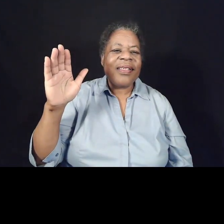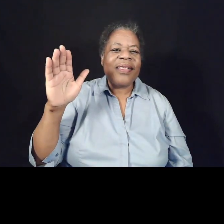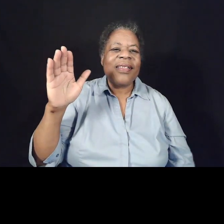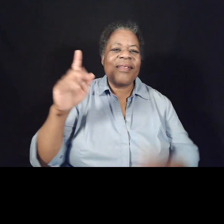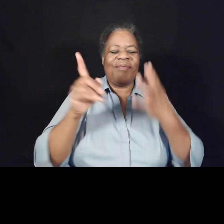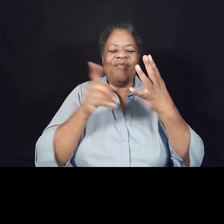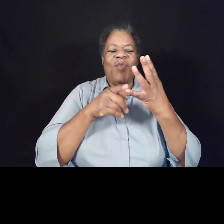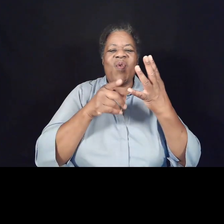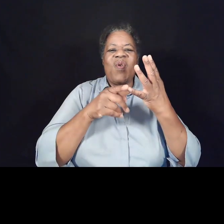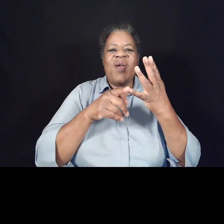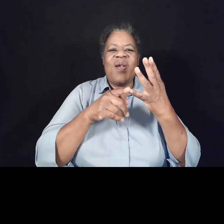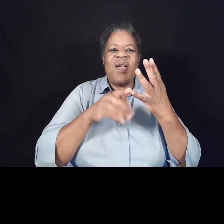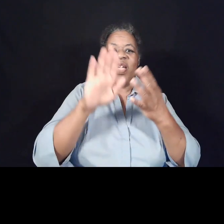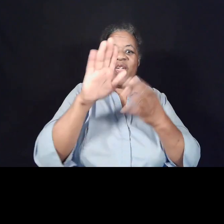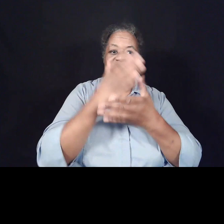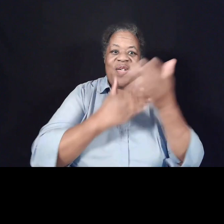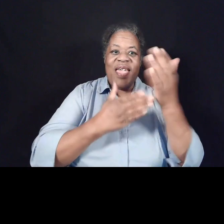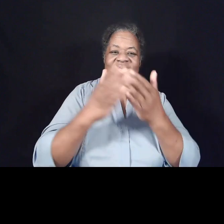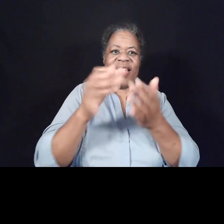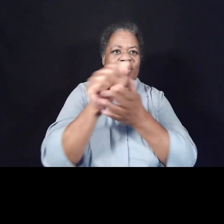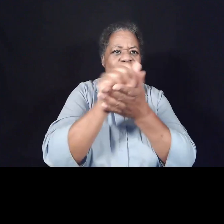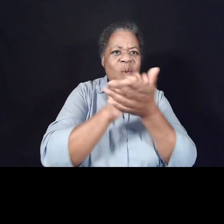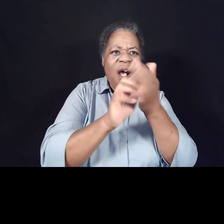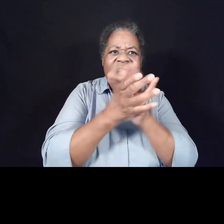4, wash your hands.